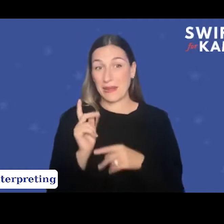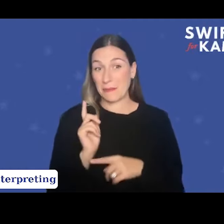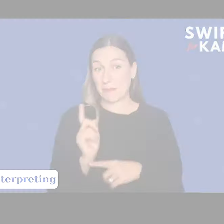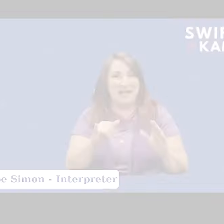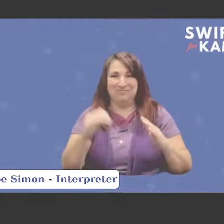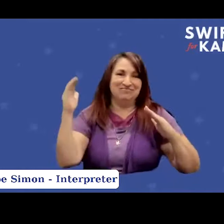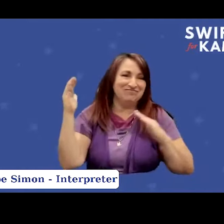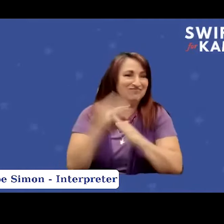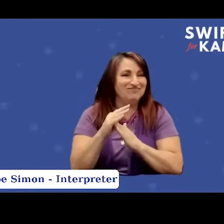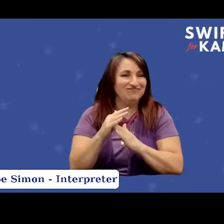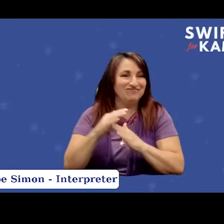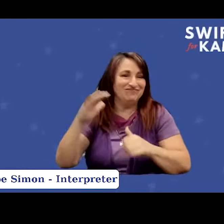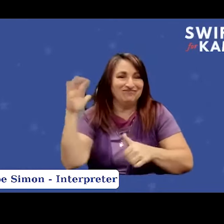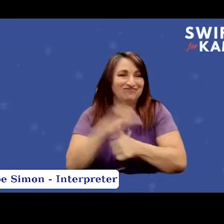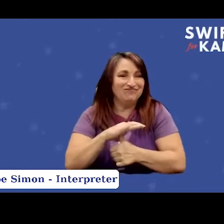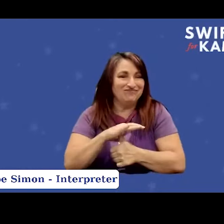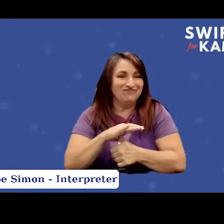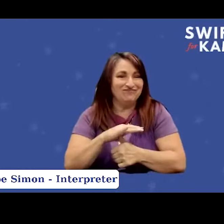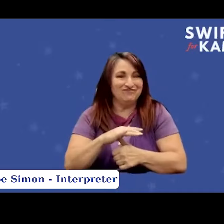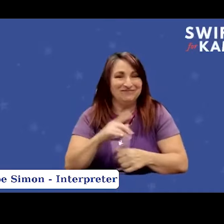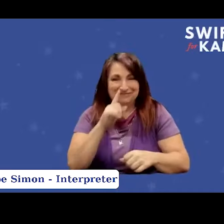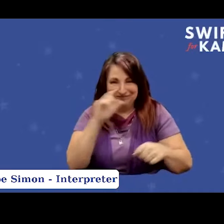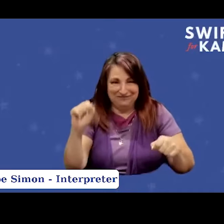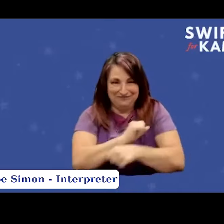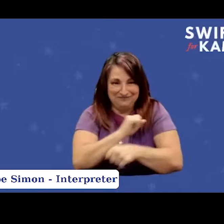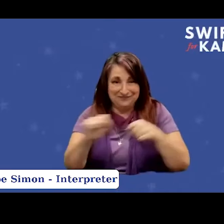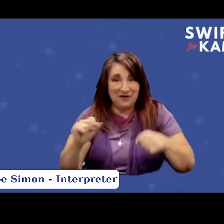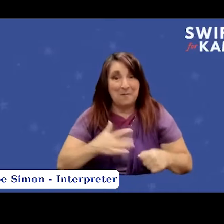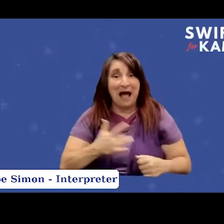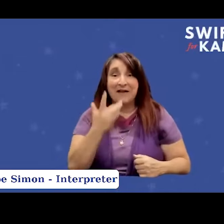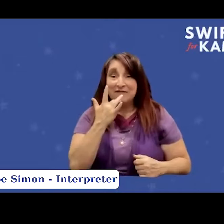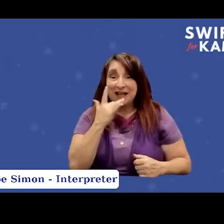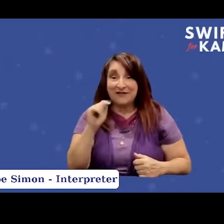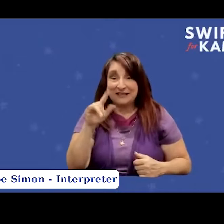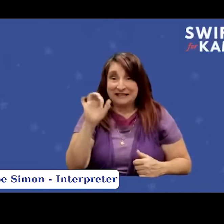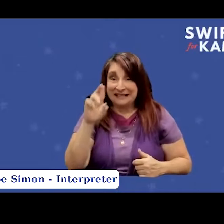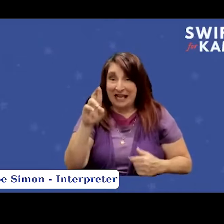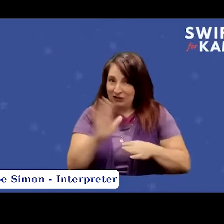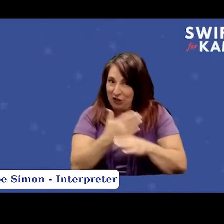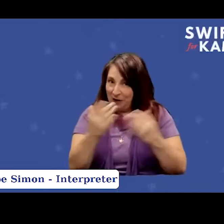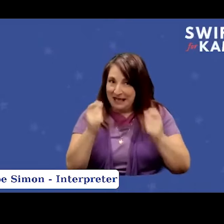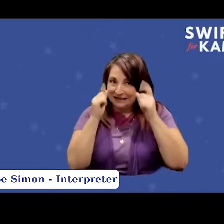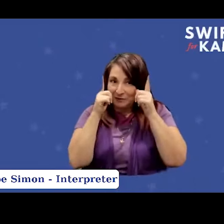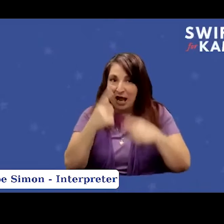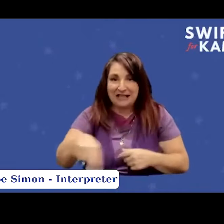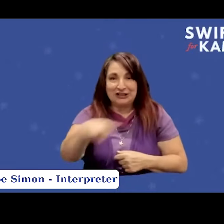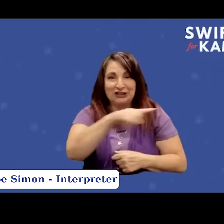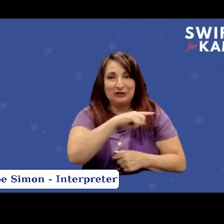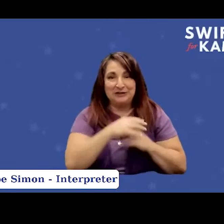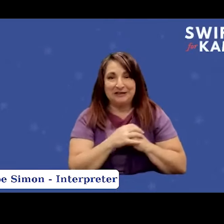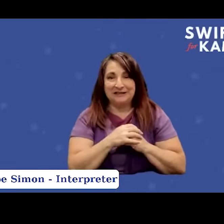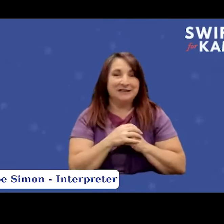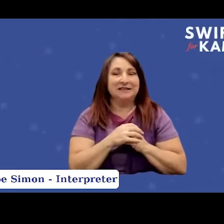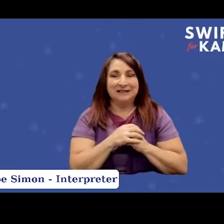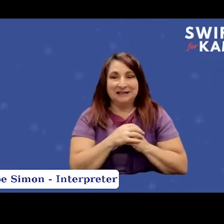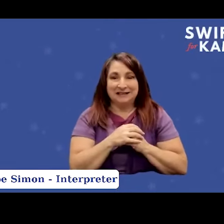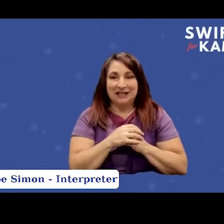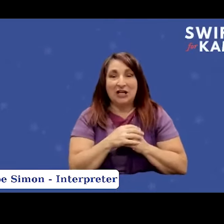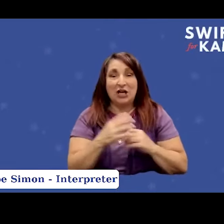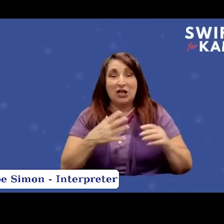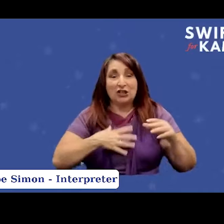you bet. Now, my favorite Taylor song may surprise you. Snow on the